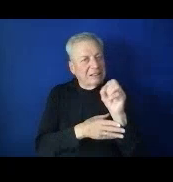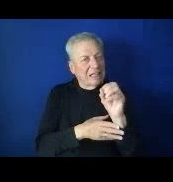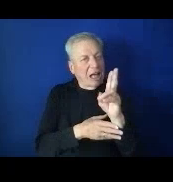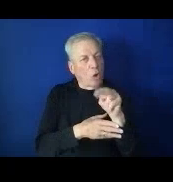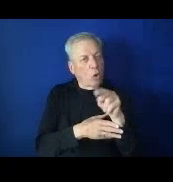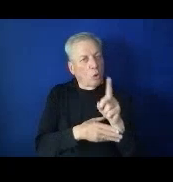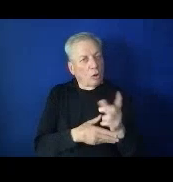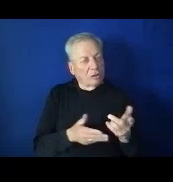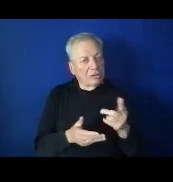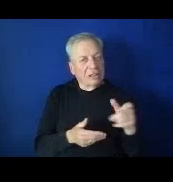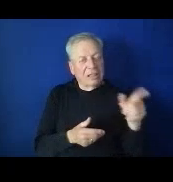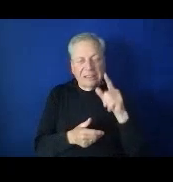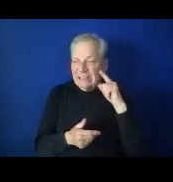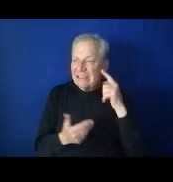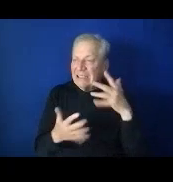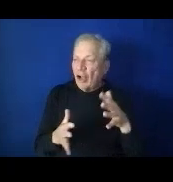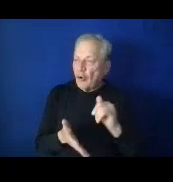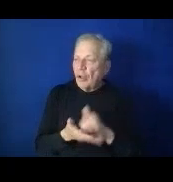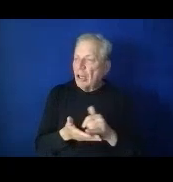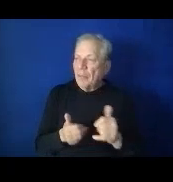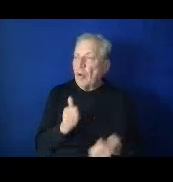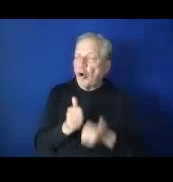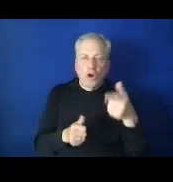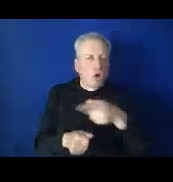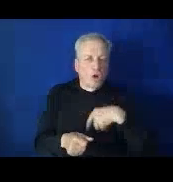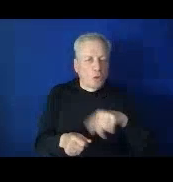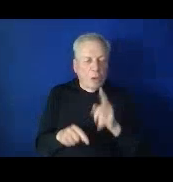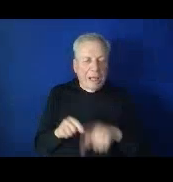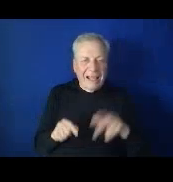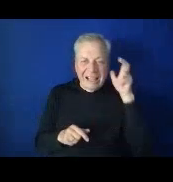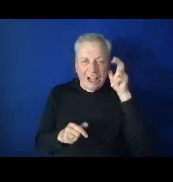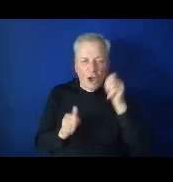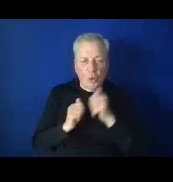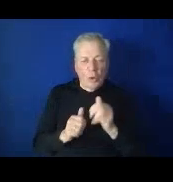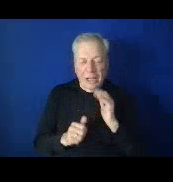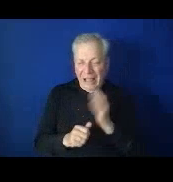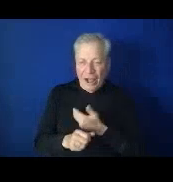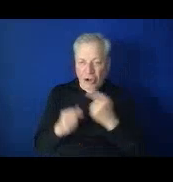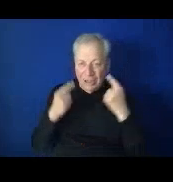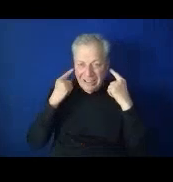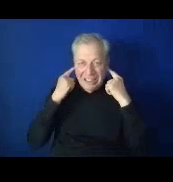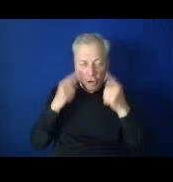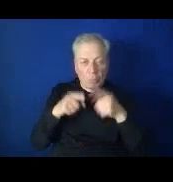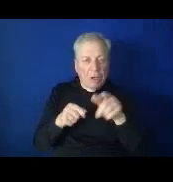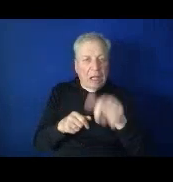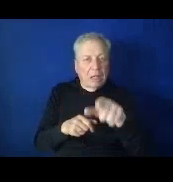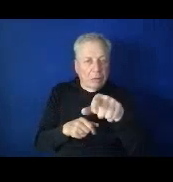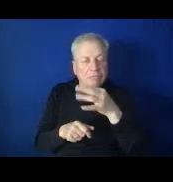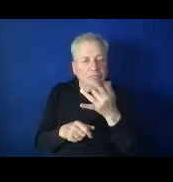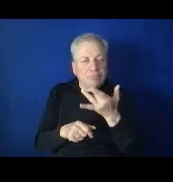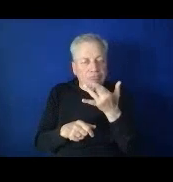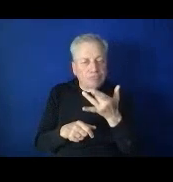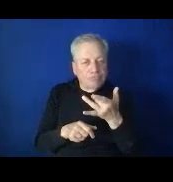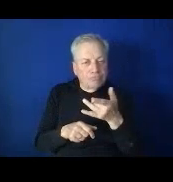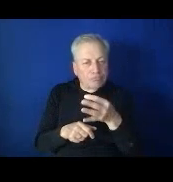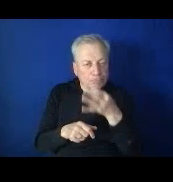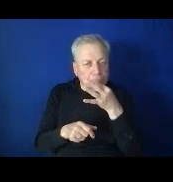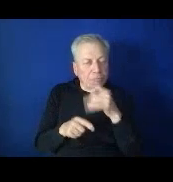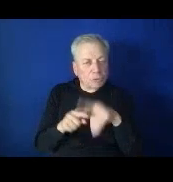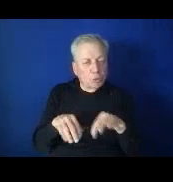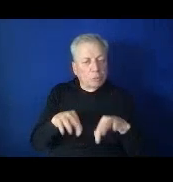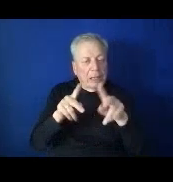They're sound that mostly we can't hear with our ears, but these can pick it up. This is what it looks like. It's strapped to the base of a